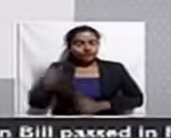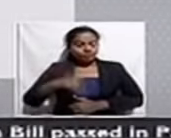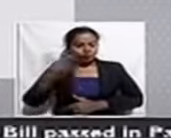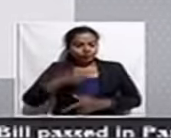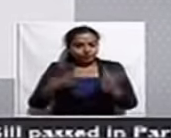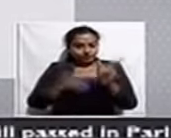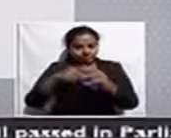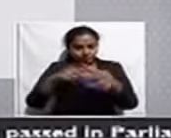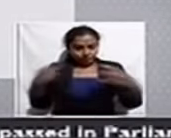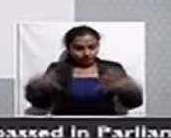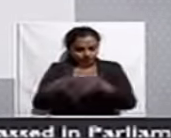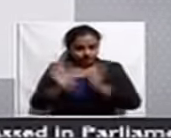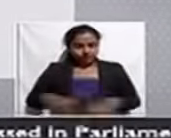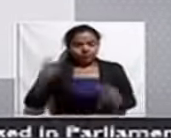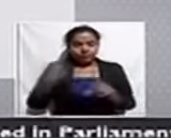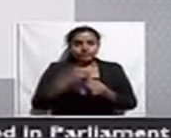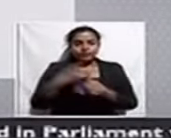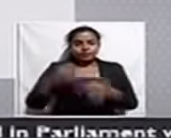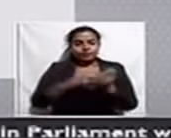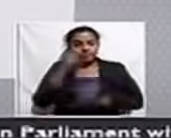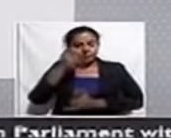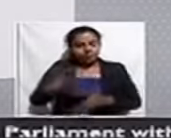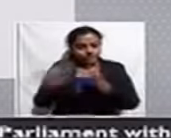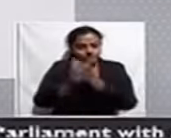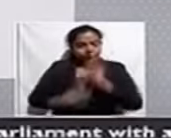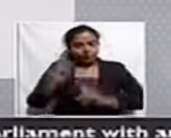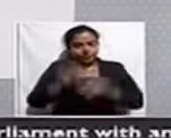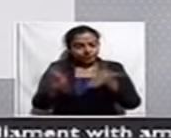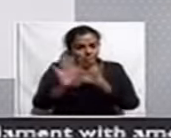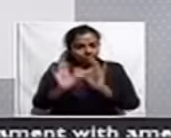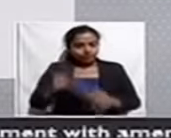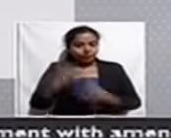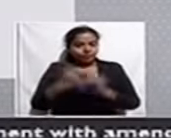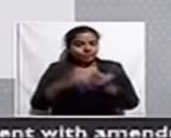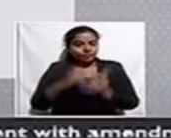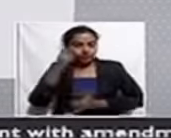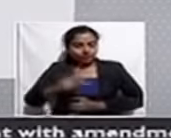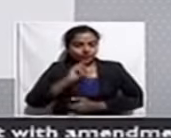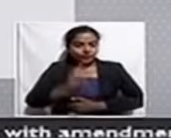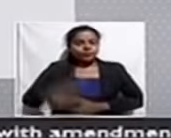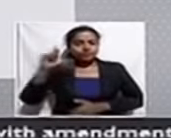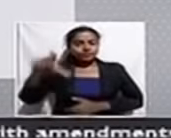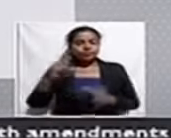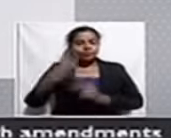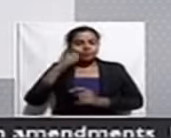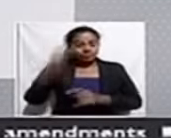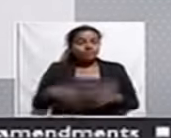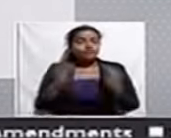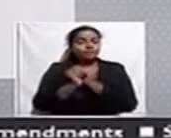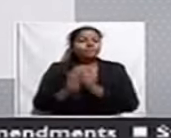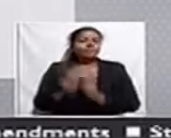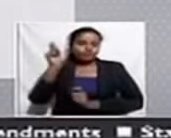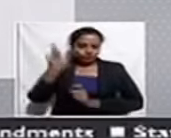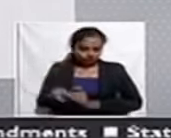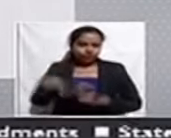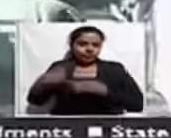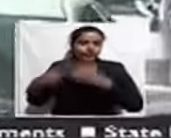Senarath. When contacted, Kassapa Senarath said that Chatura Cabral was employed at the company since 2016.